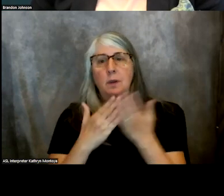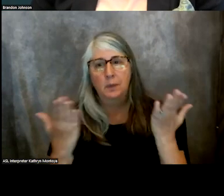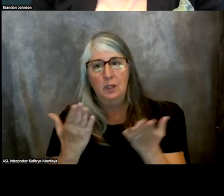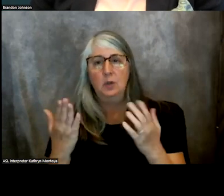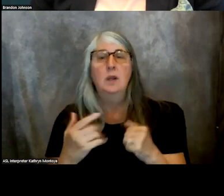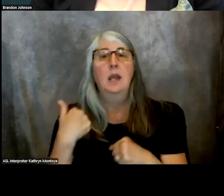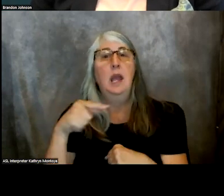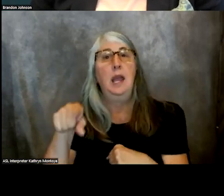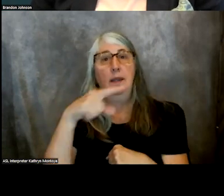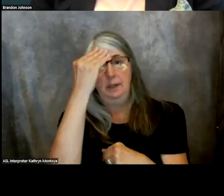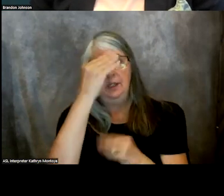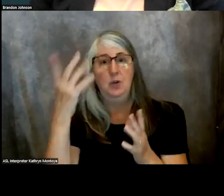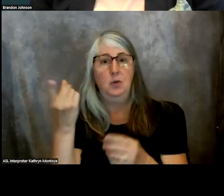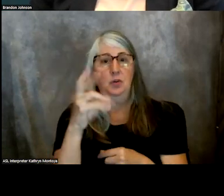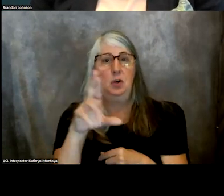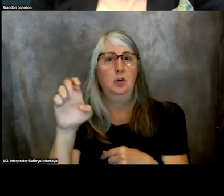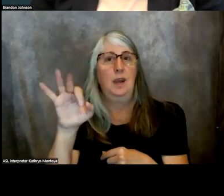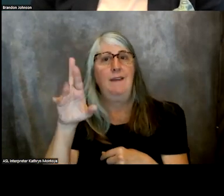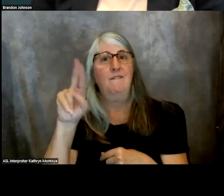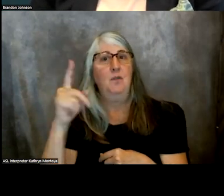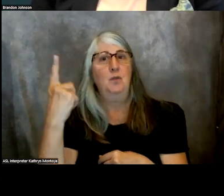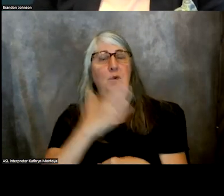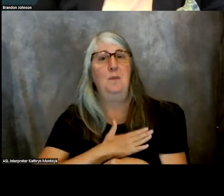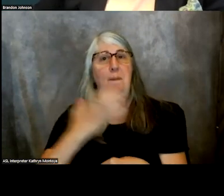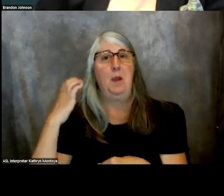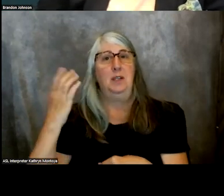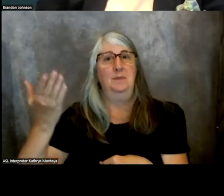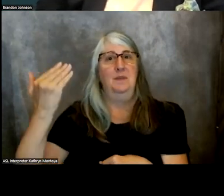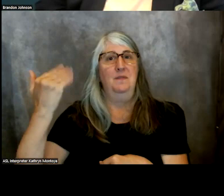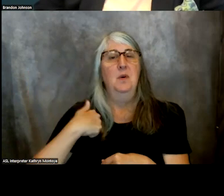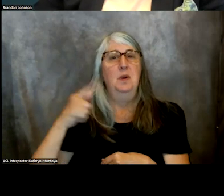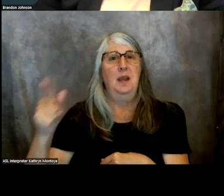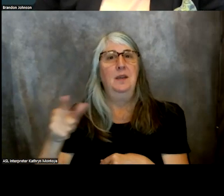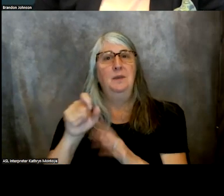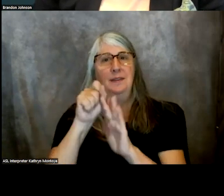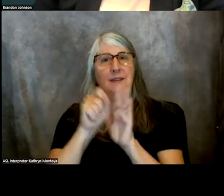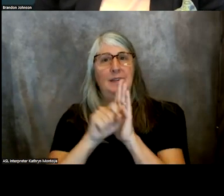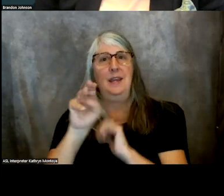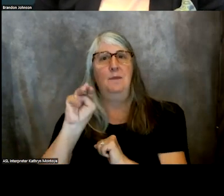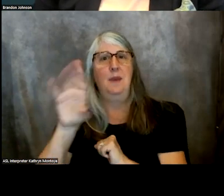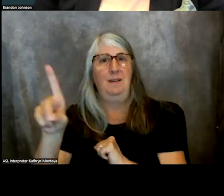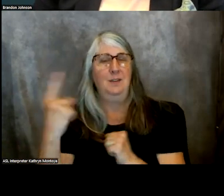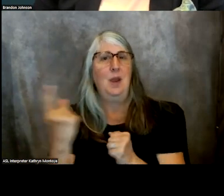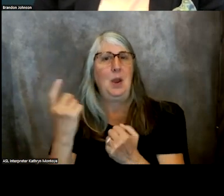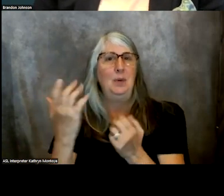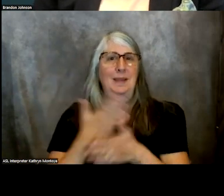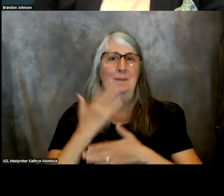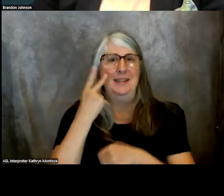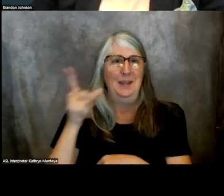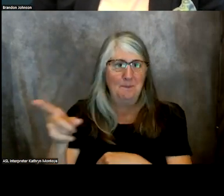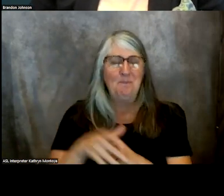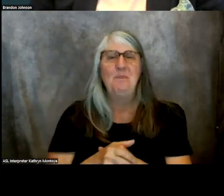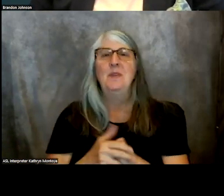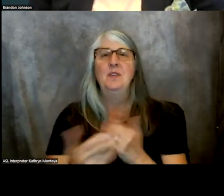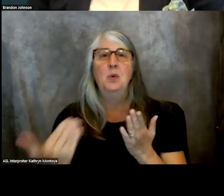Hepburn was actually one of my old bosses and directors when I was at the state of Maryland. So always good to see him. So again,